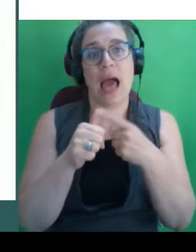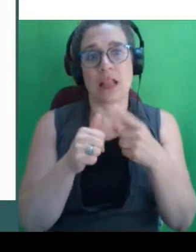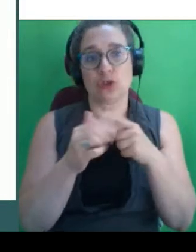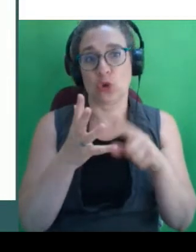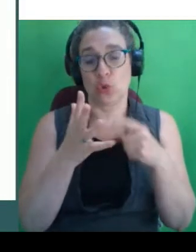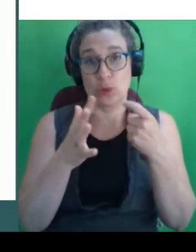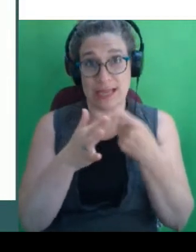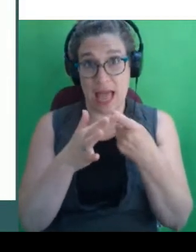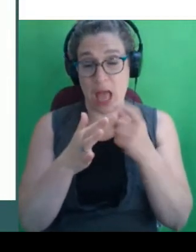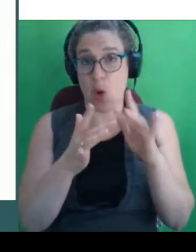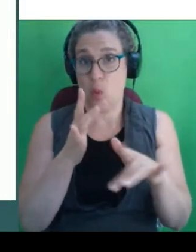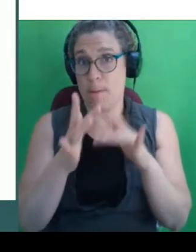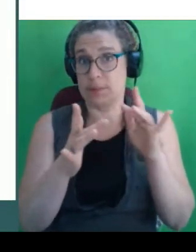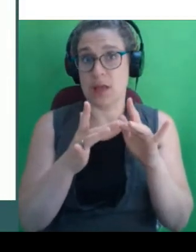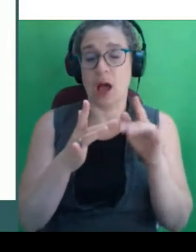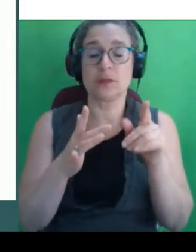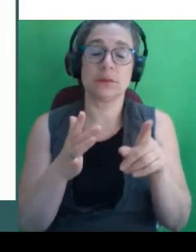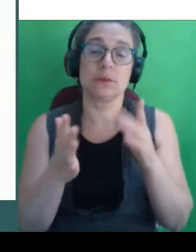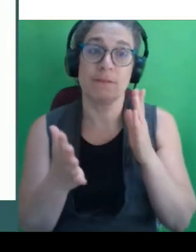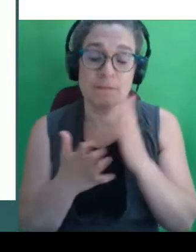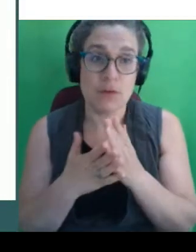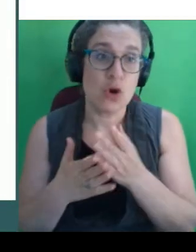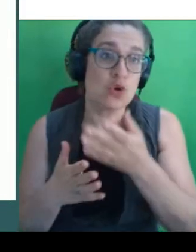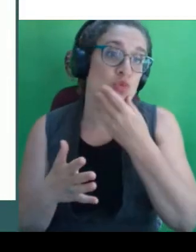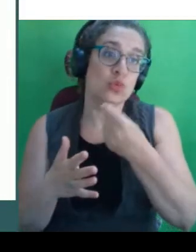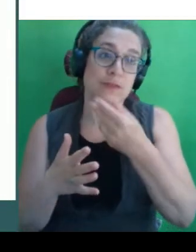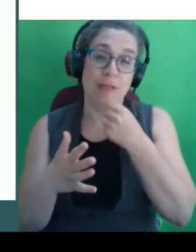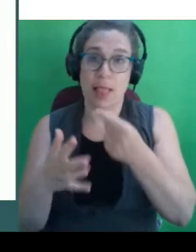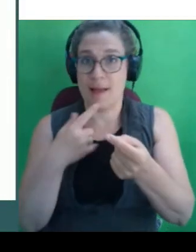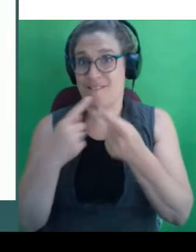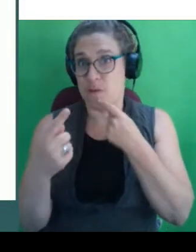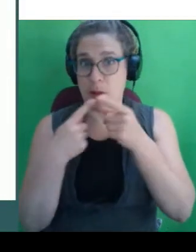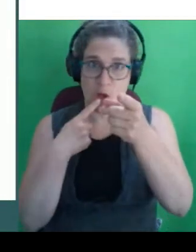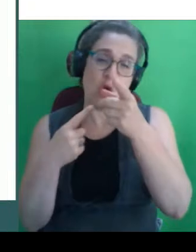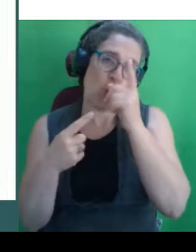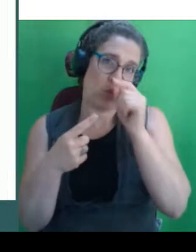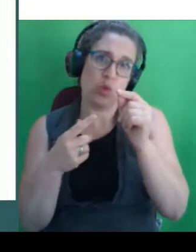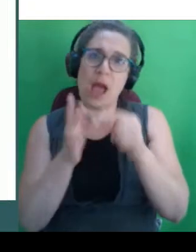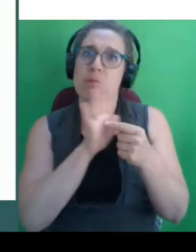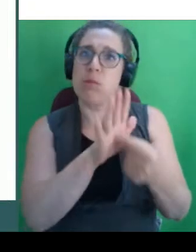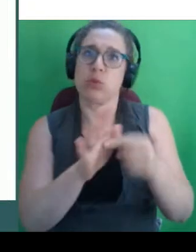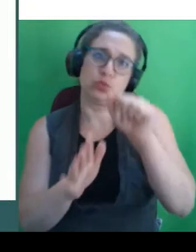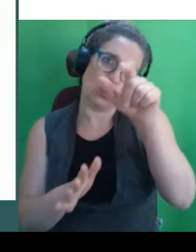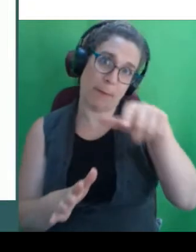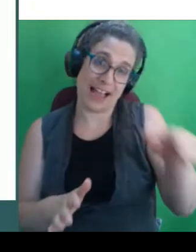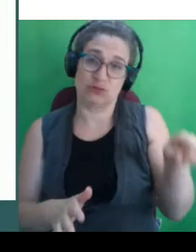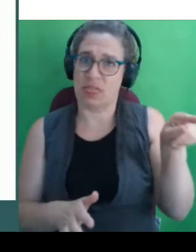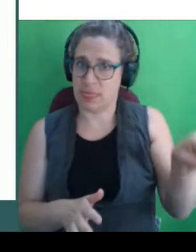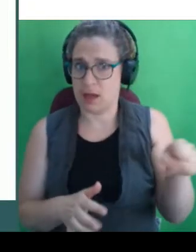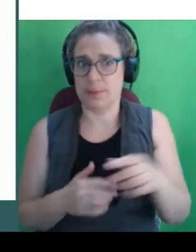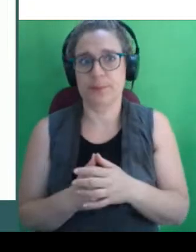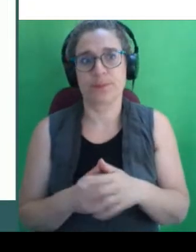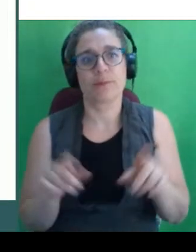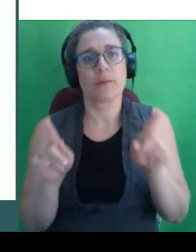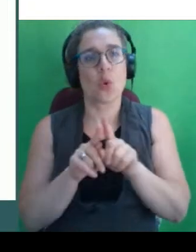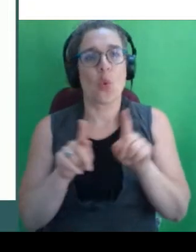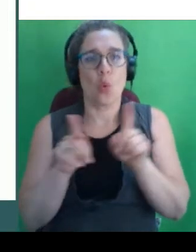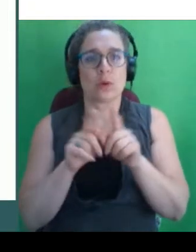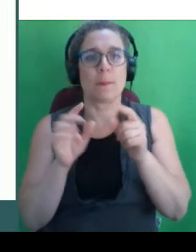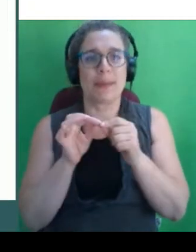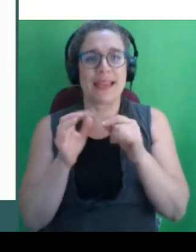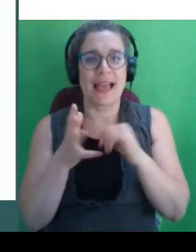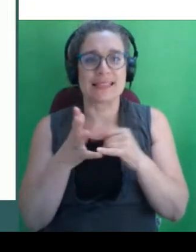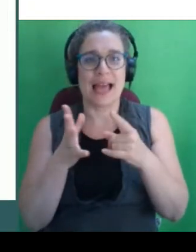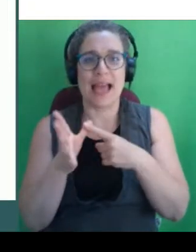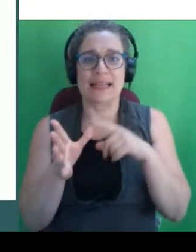really helpful information that you can signpost your patients towards. And of course, there's the BSACI guideline, which